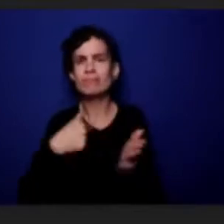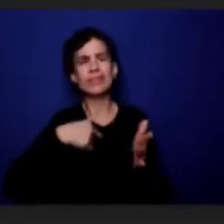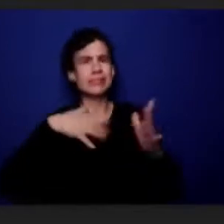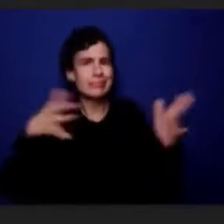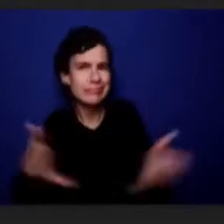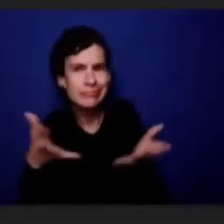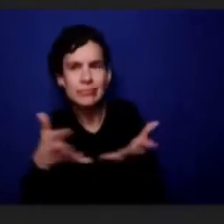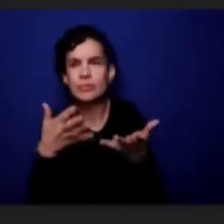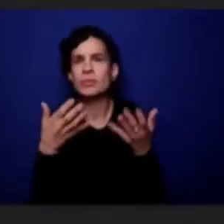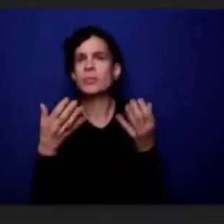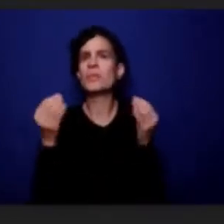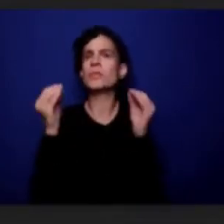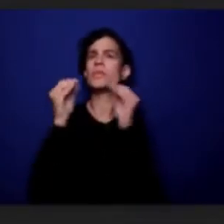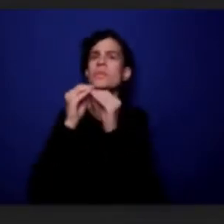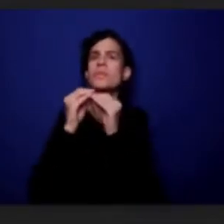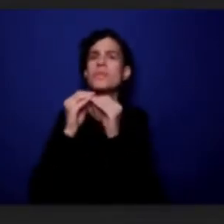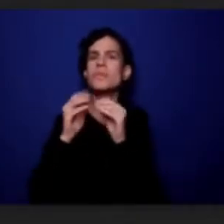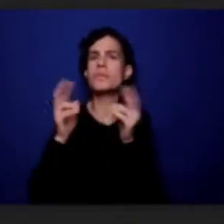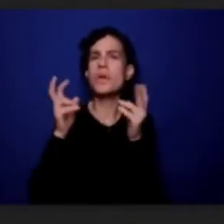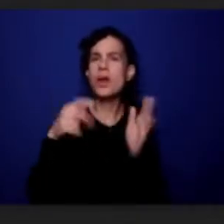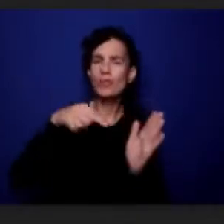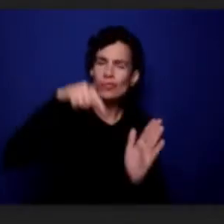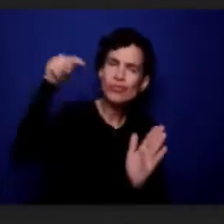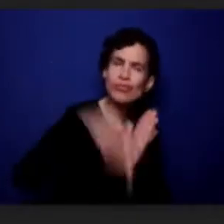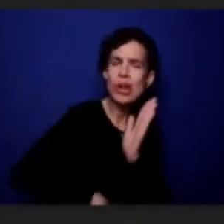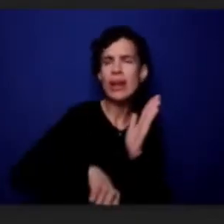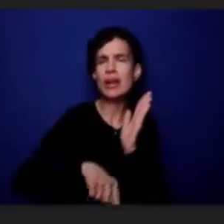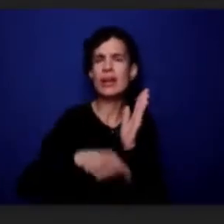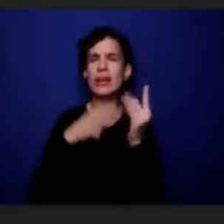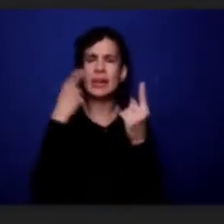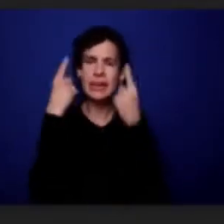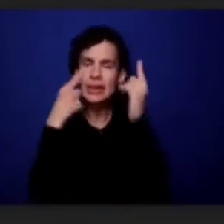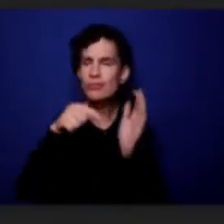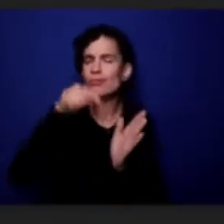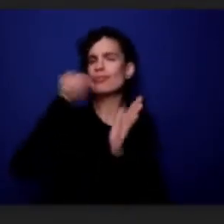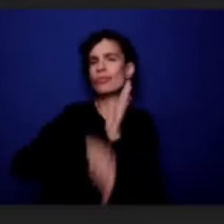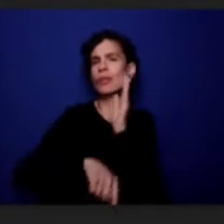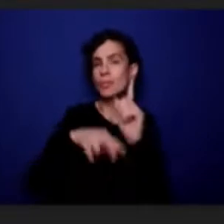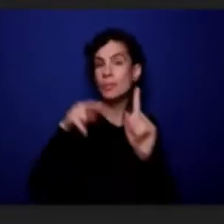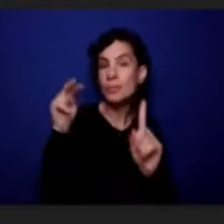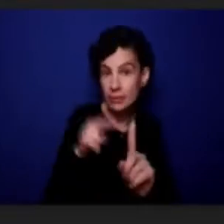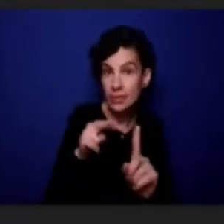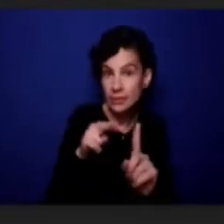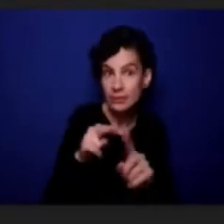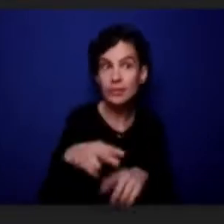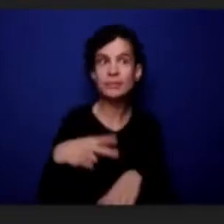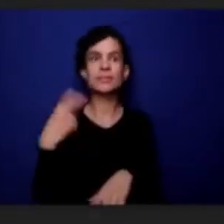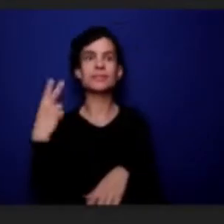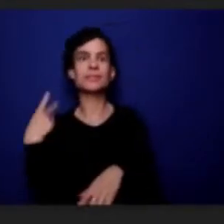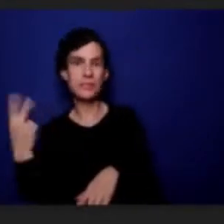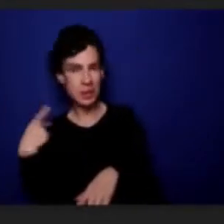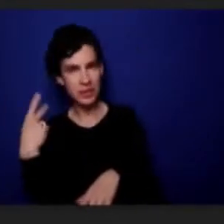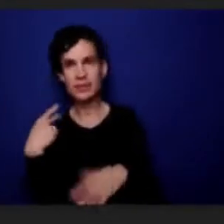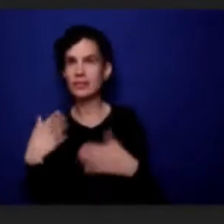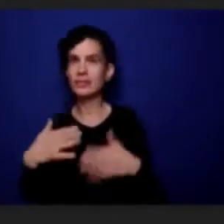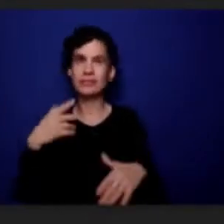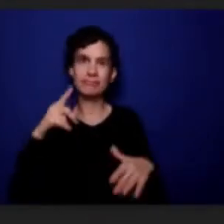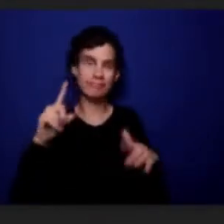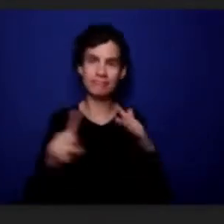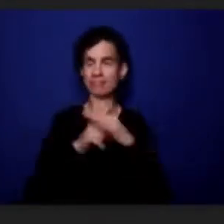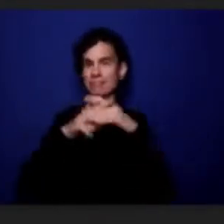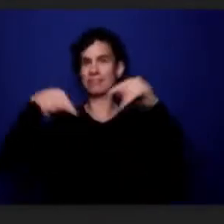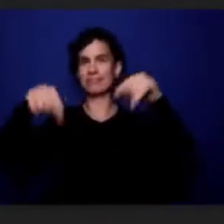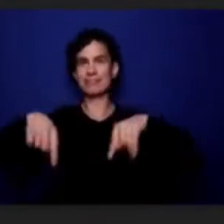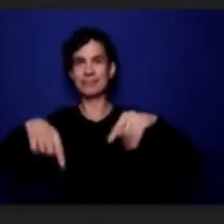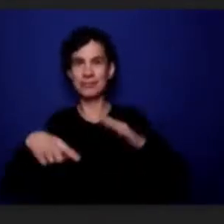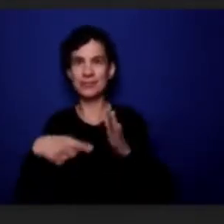But I think that in our program in general, we're definitely encouraged to take more critical takes. I think